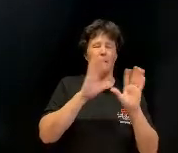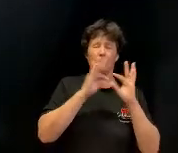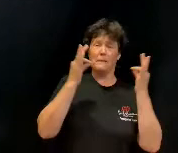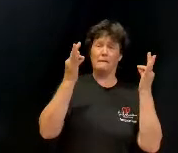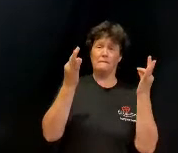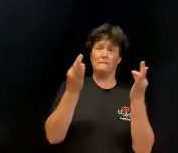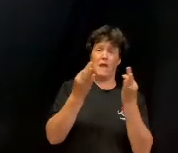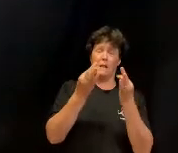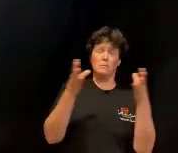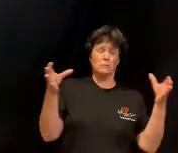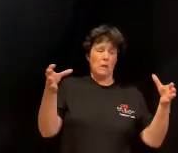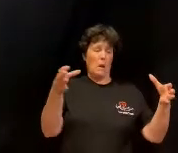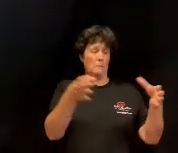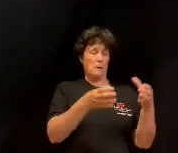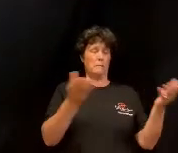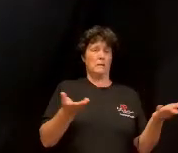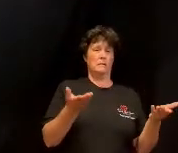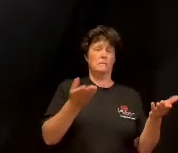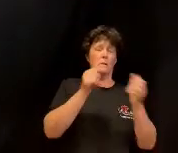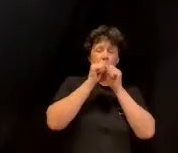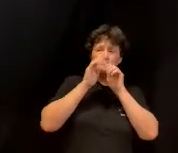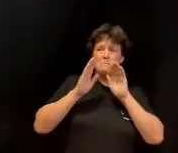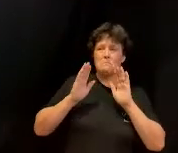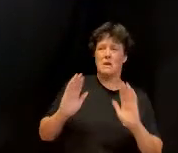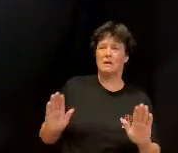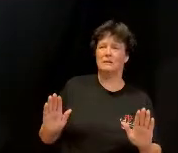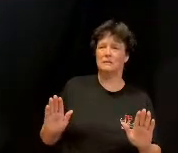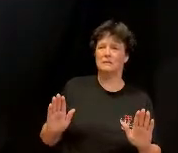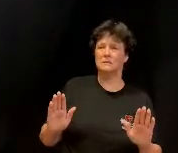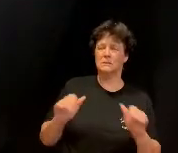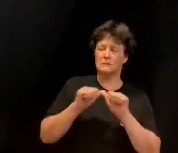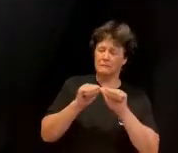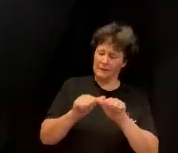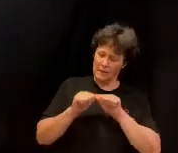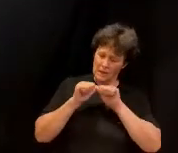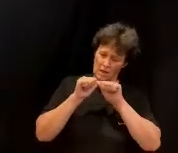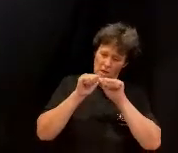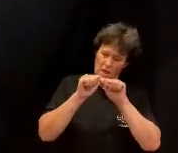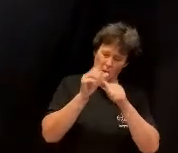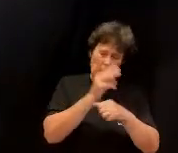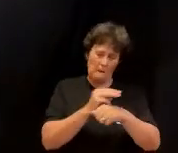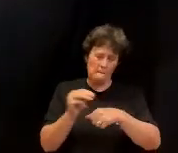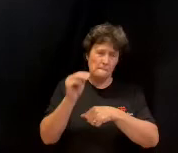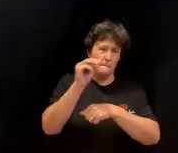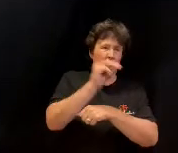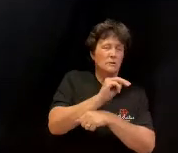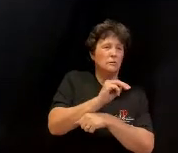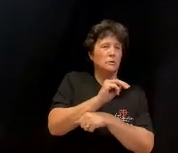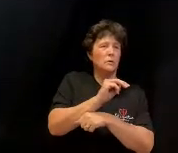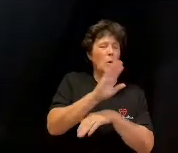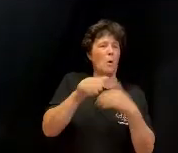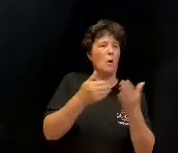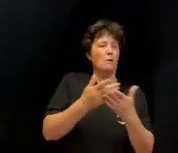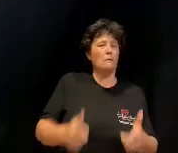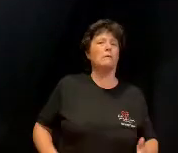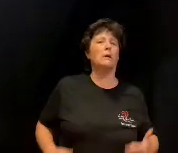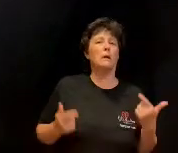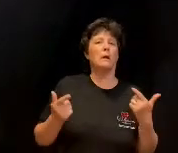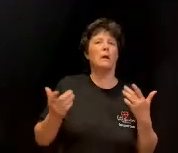And I just ask you to bless them and continue to move and minister in all of our lives. Touch